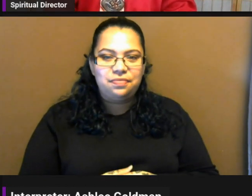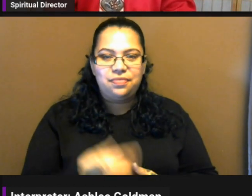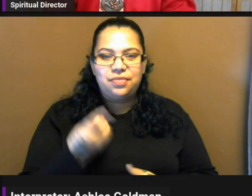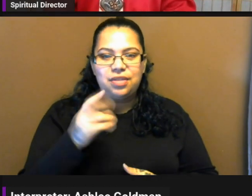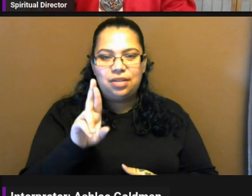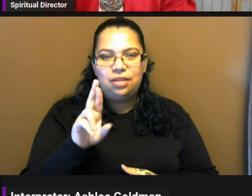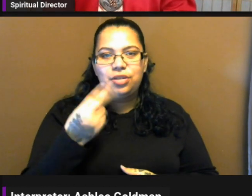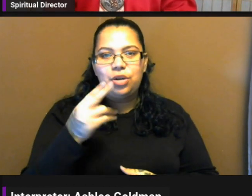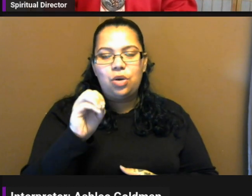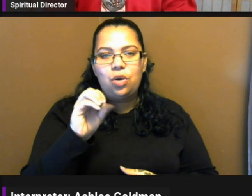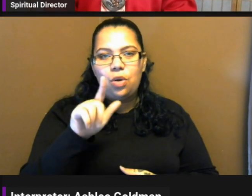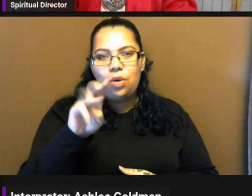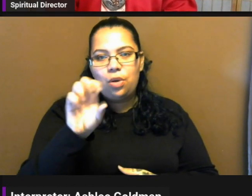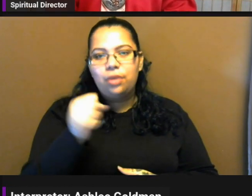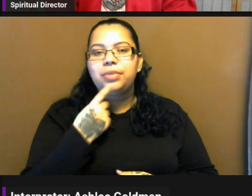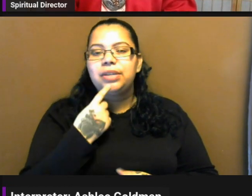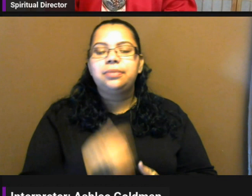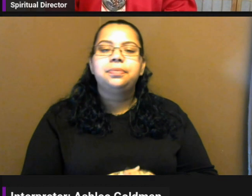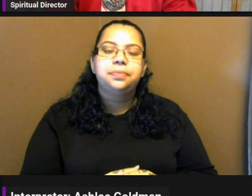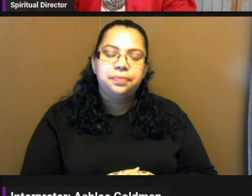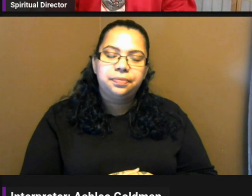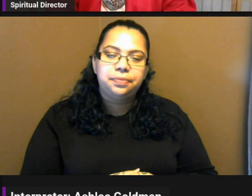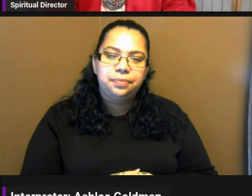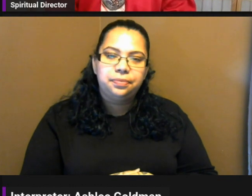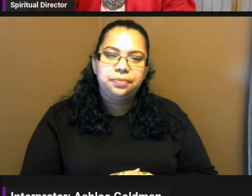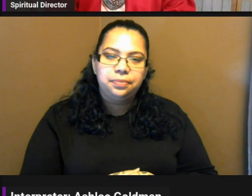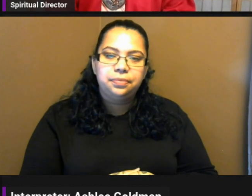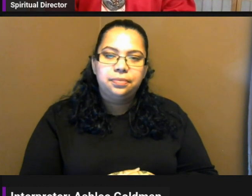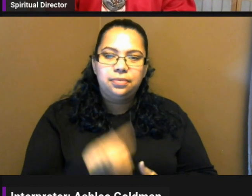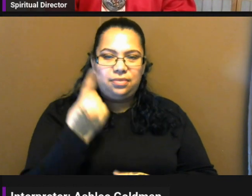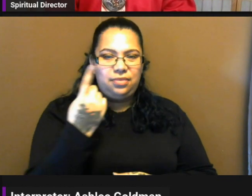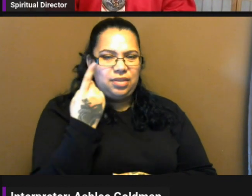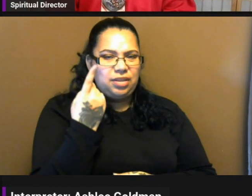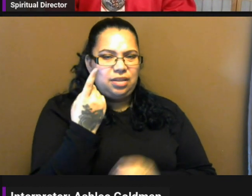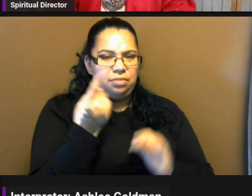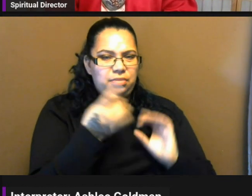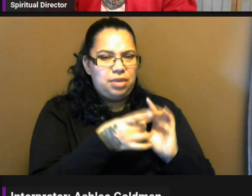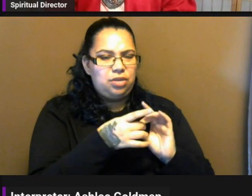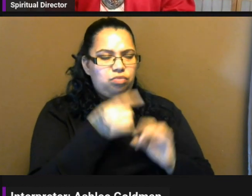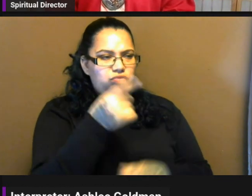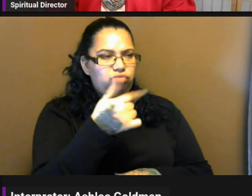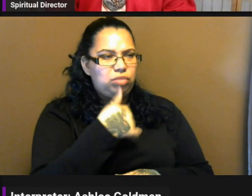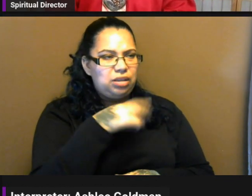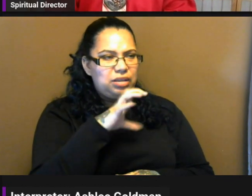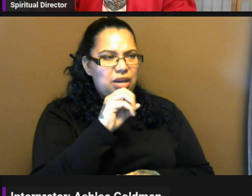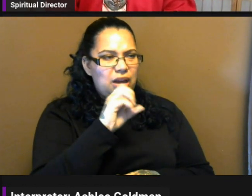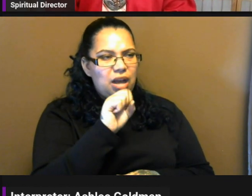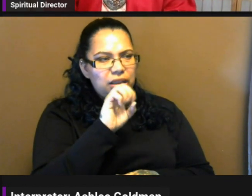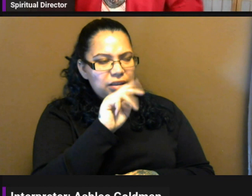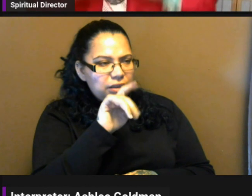Dr. Holmes says, there is something about you and me that is cosmic. It is